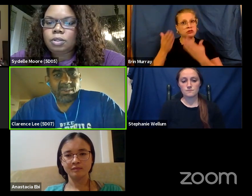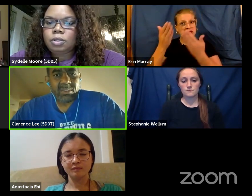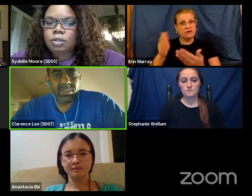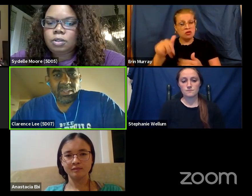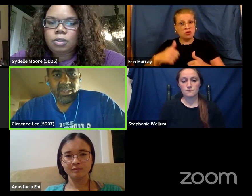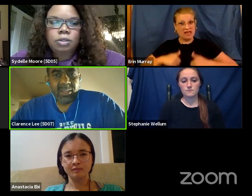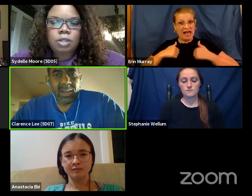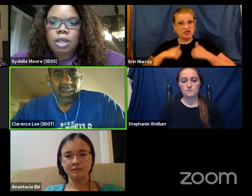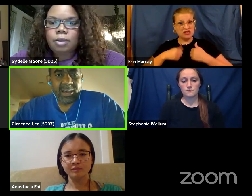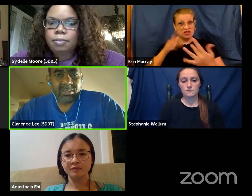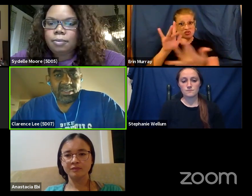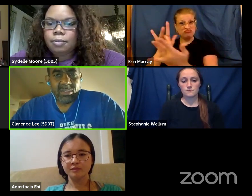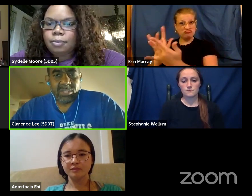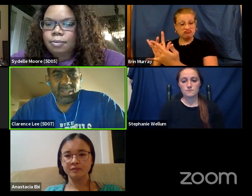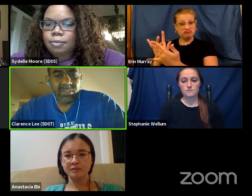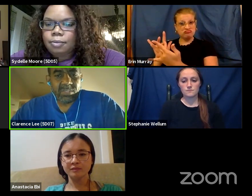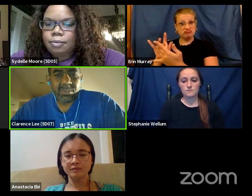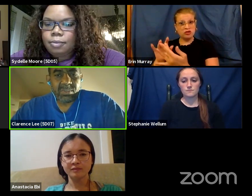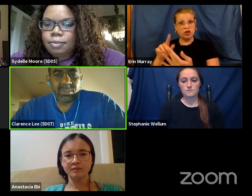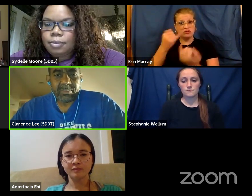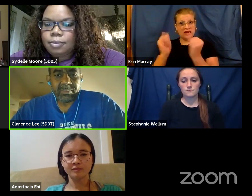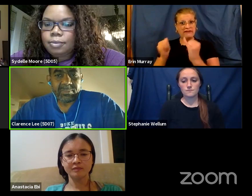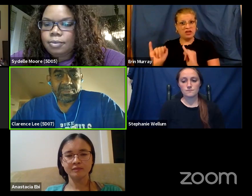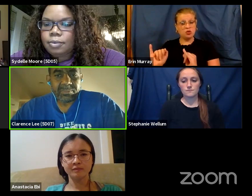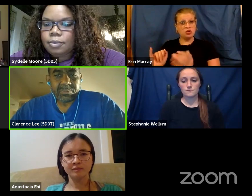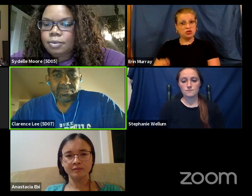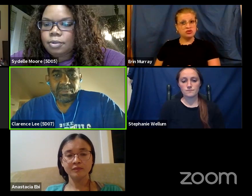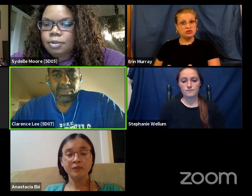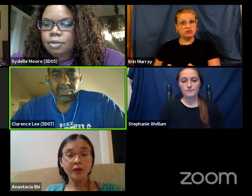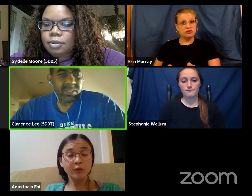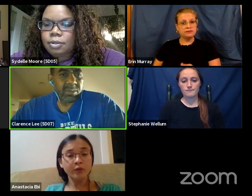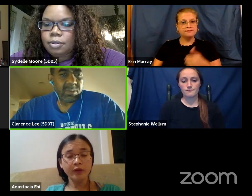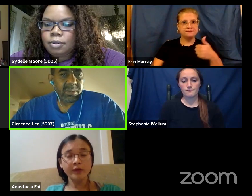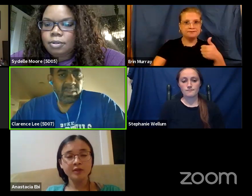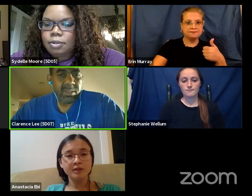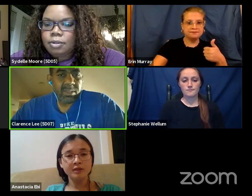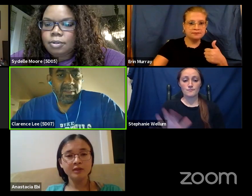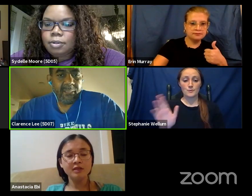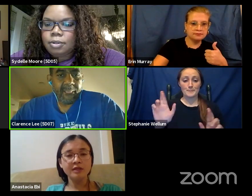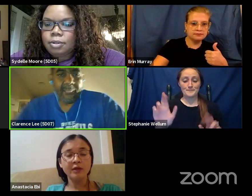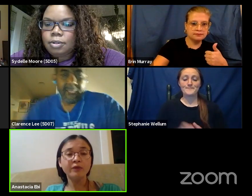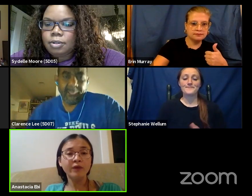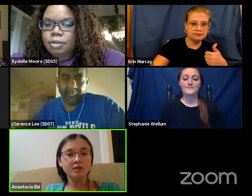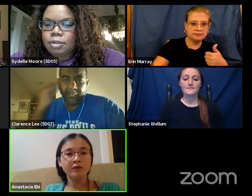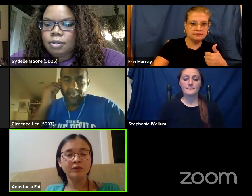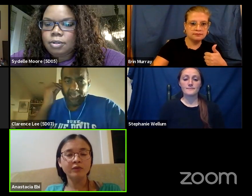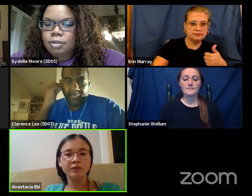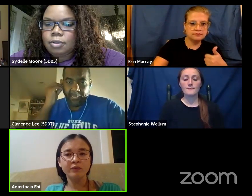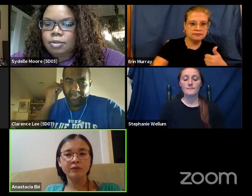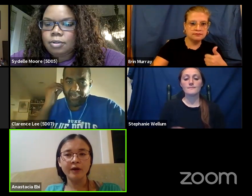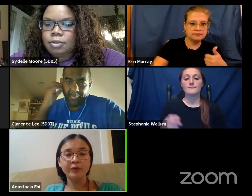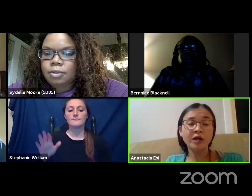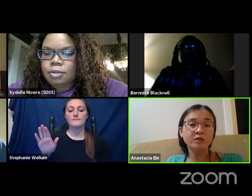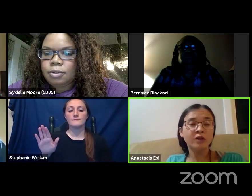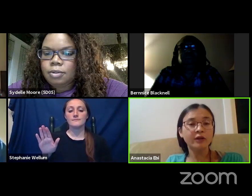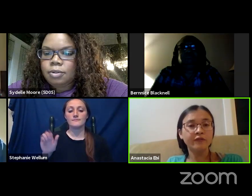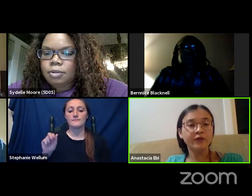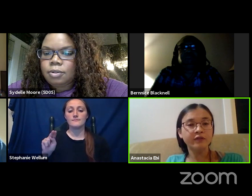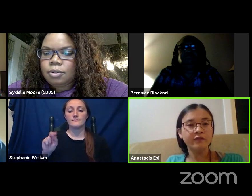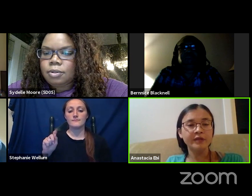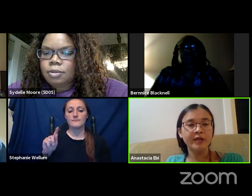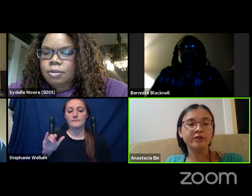out to those individuals. Yeah, we're welcome to send that. We also know